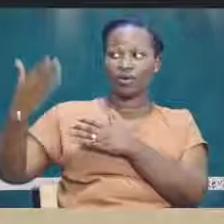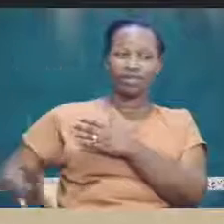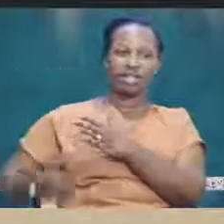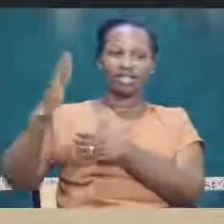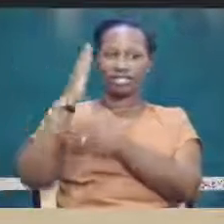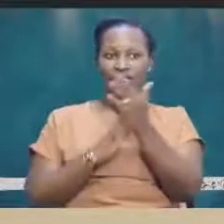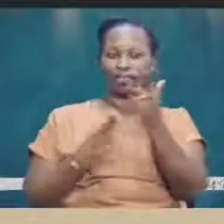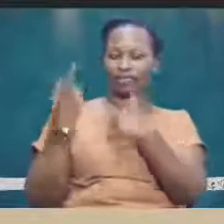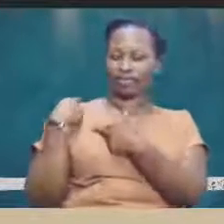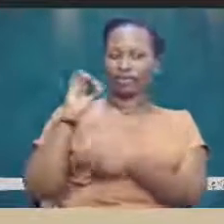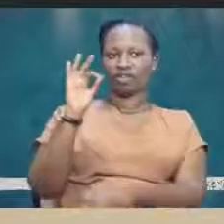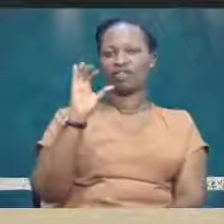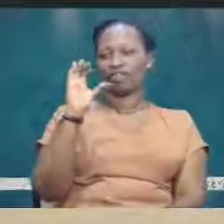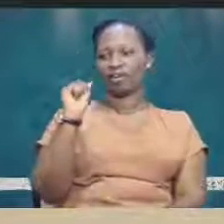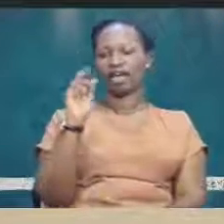of carbohydrates.